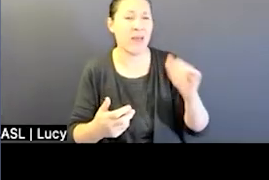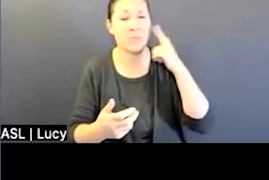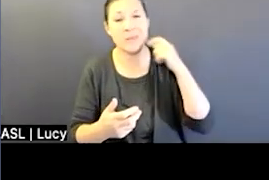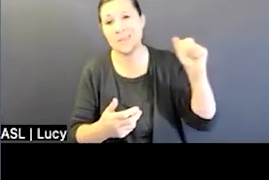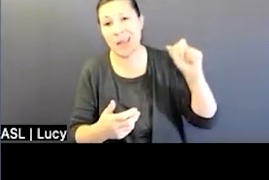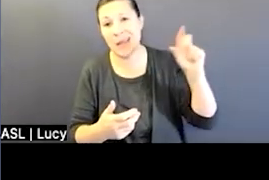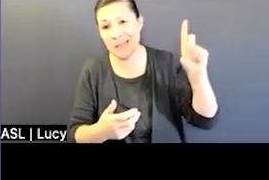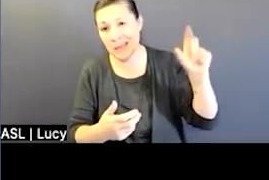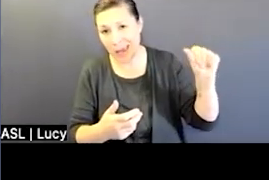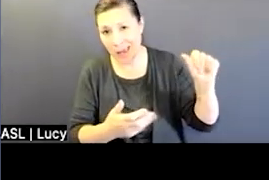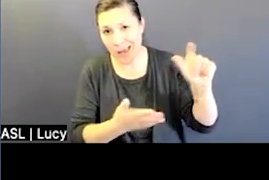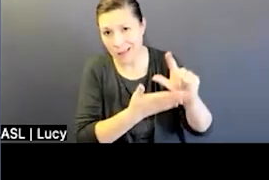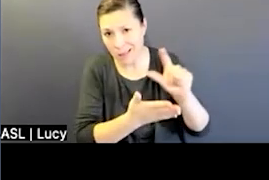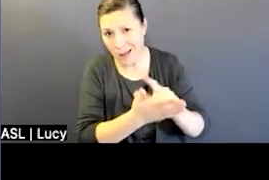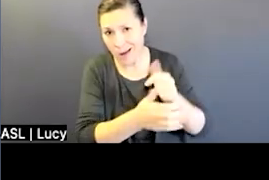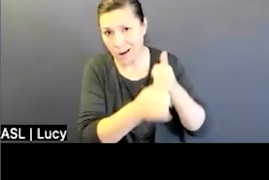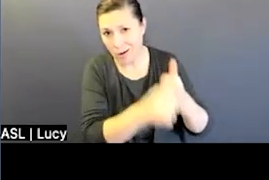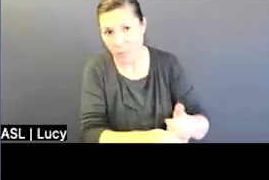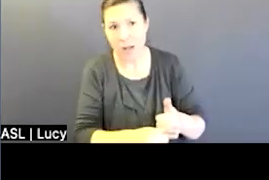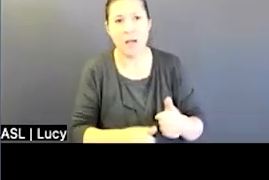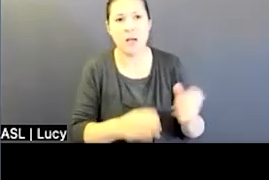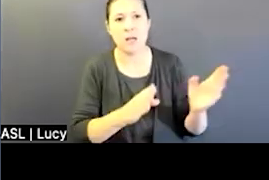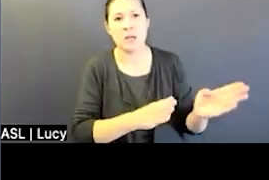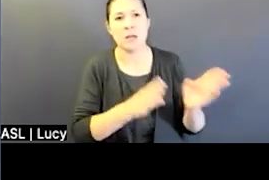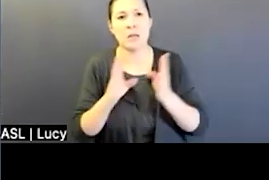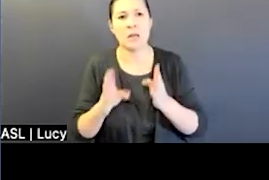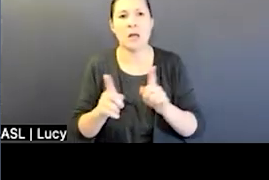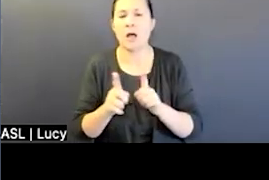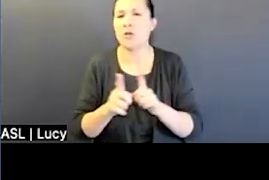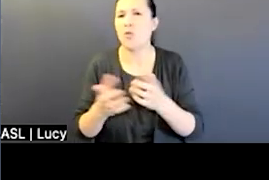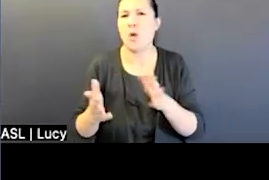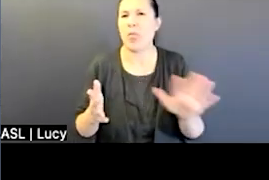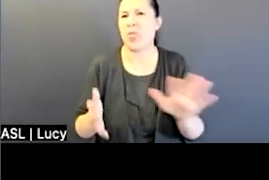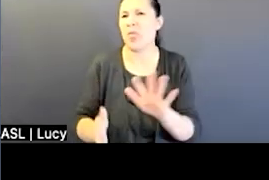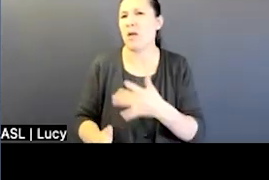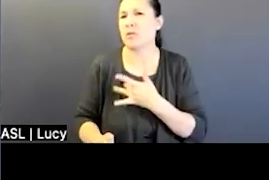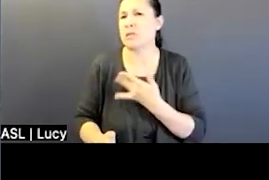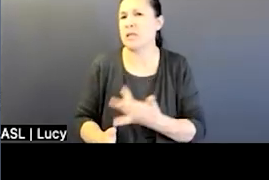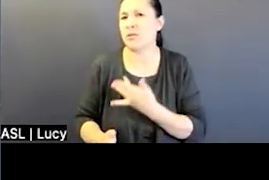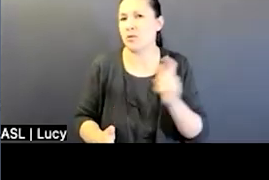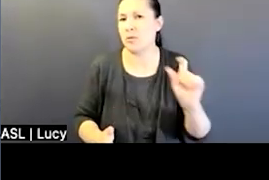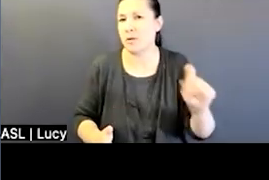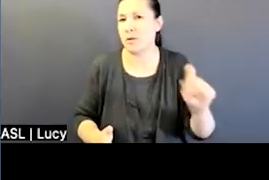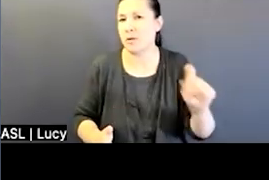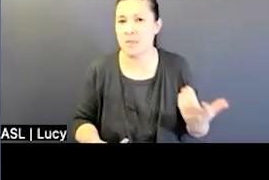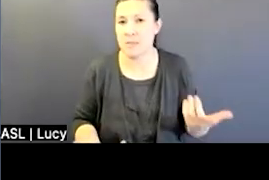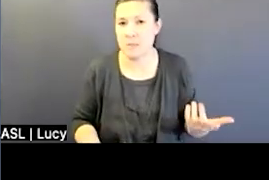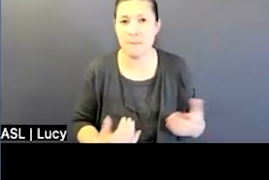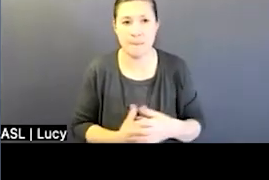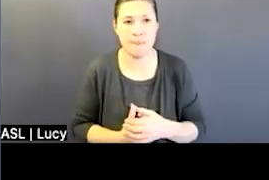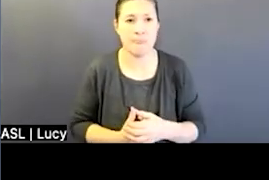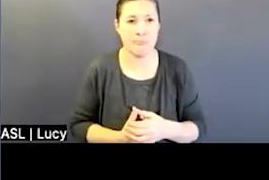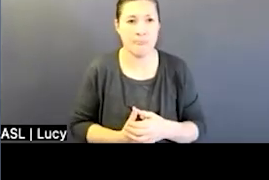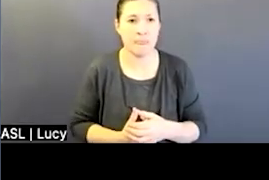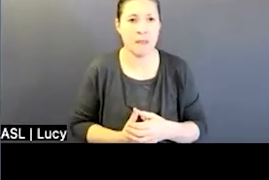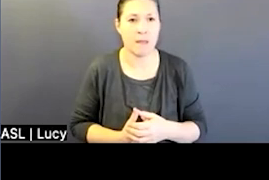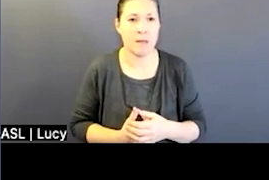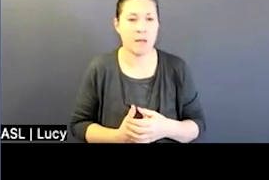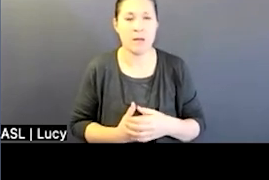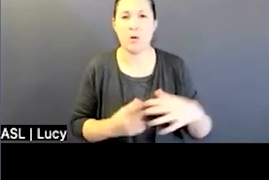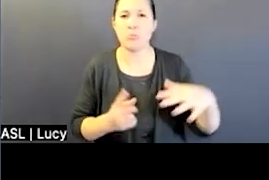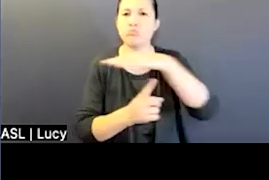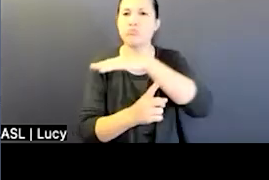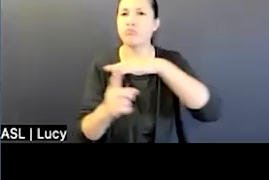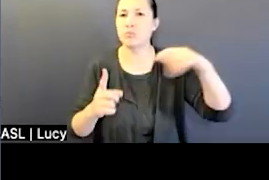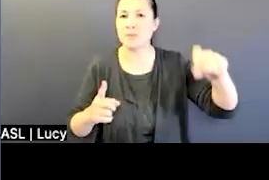compliance, but also we need to think about sensory needs. That's a lot of places in our environments are